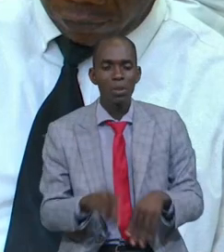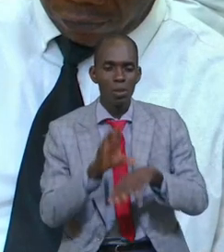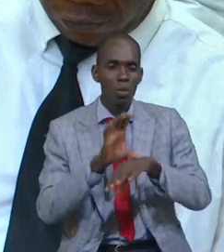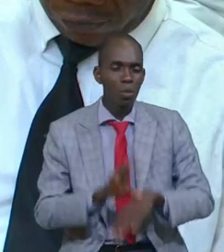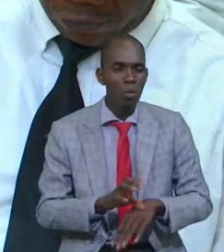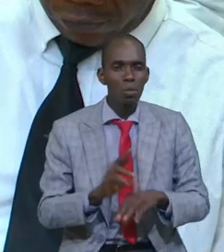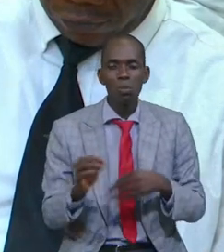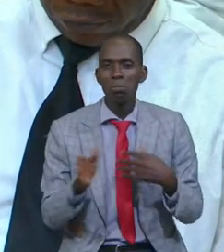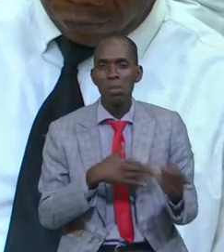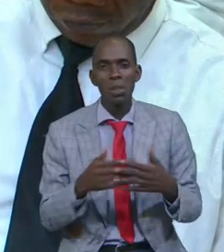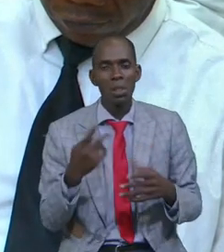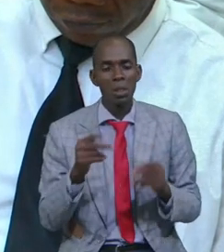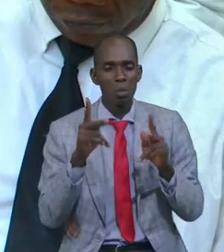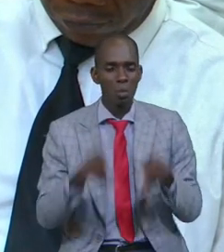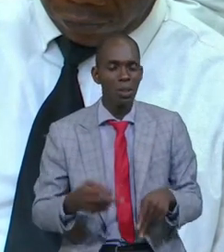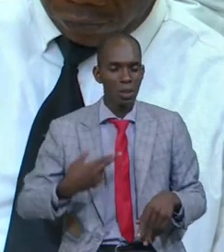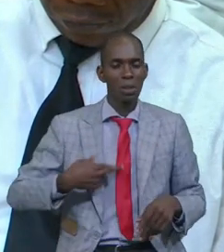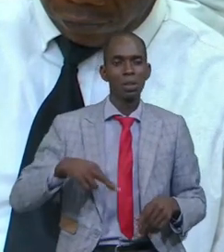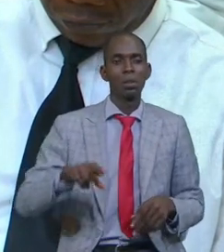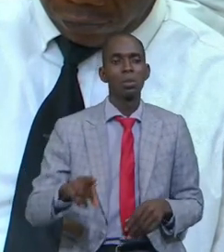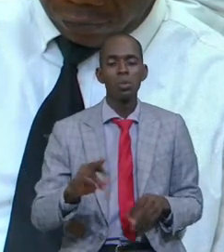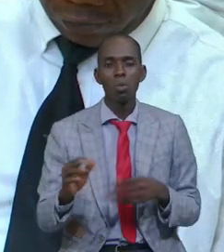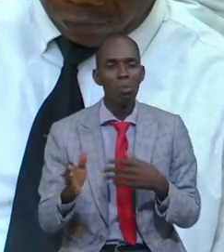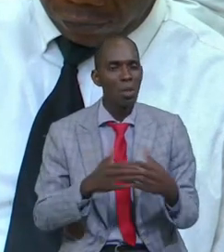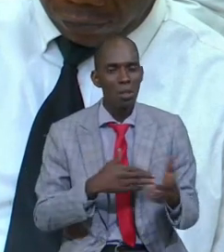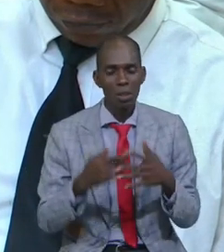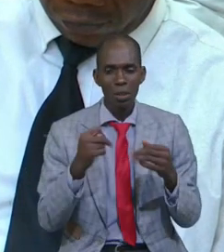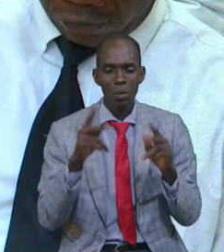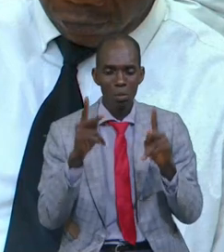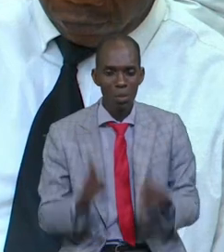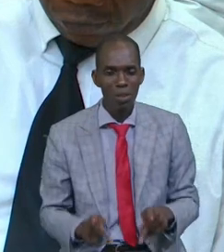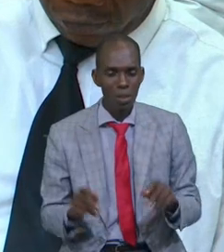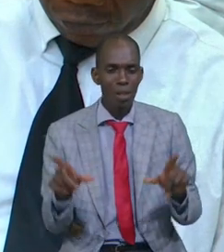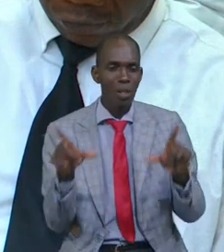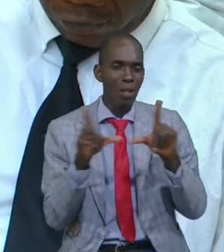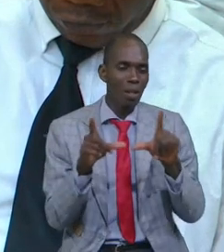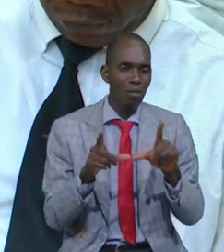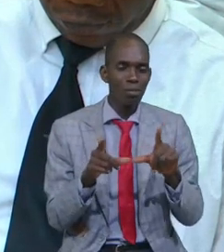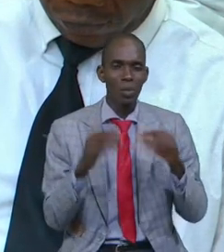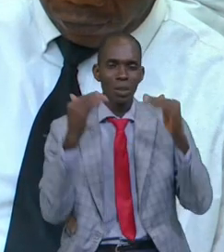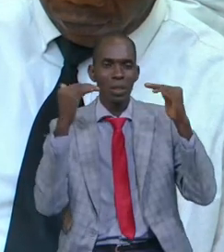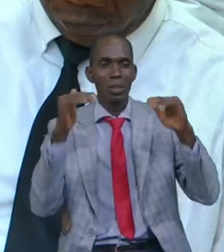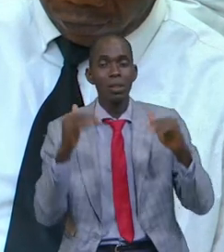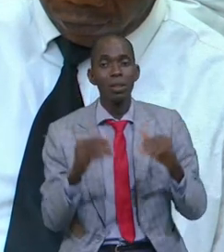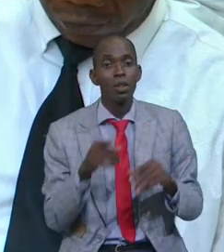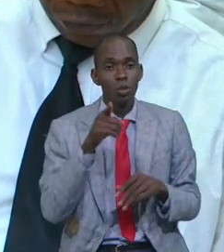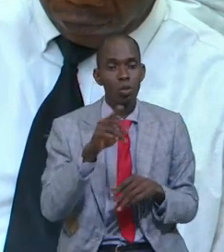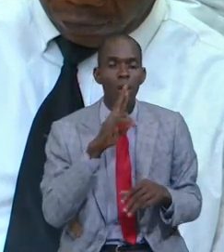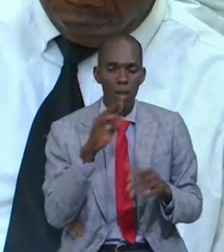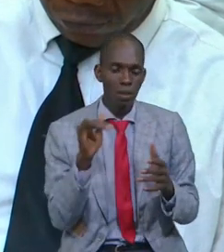whatever religion, any man of whatever status, any man, you are that man